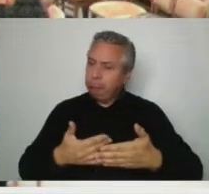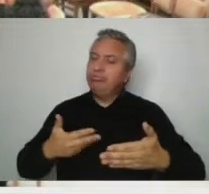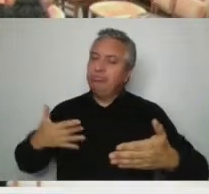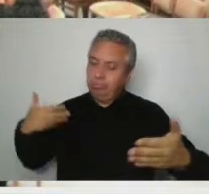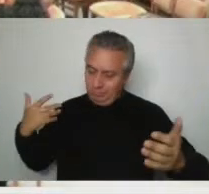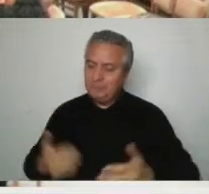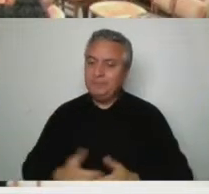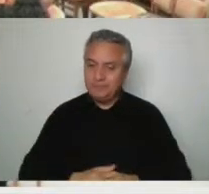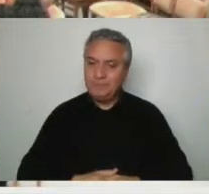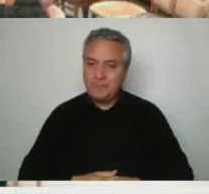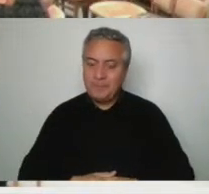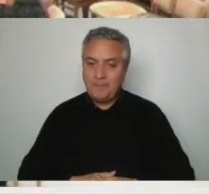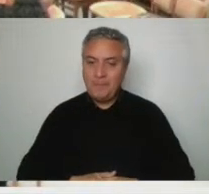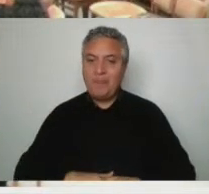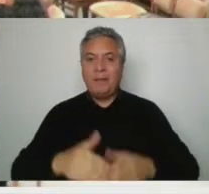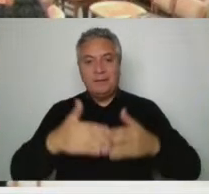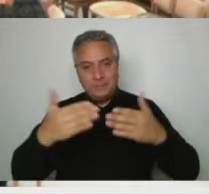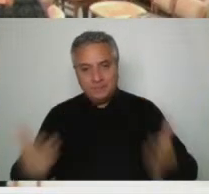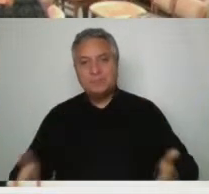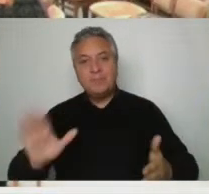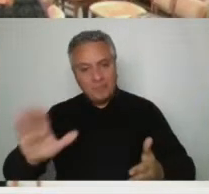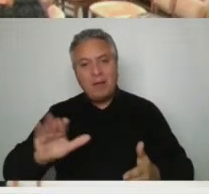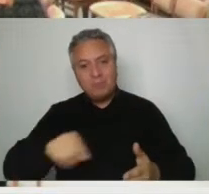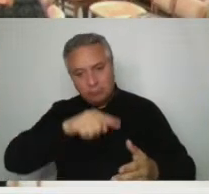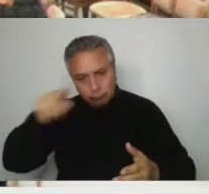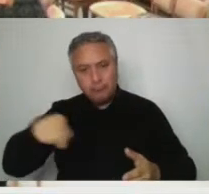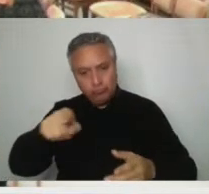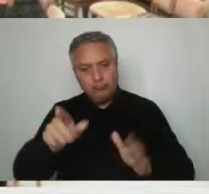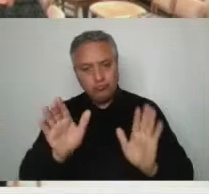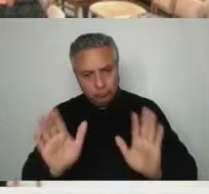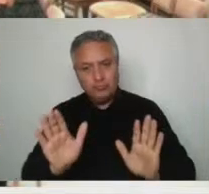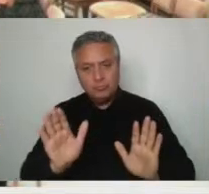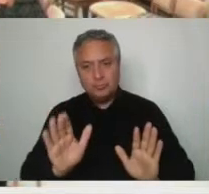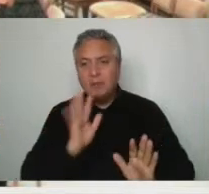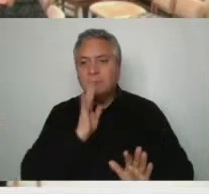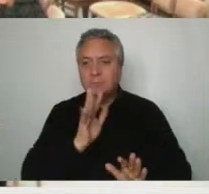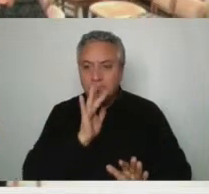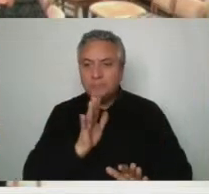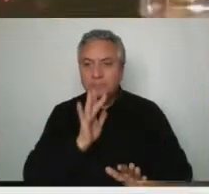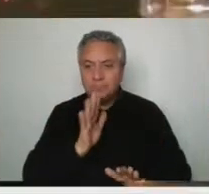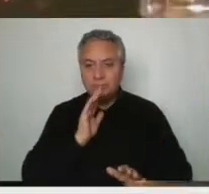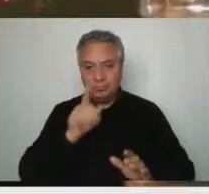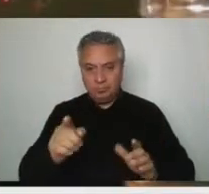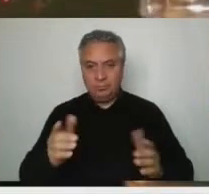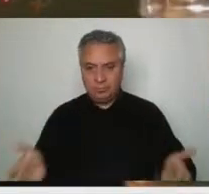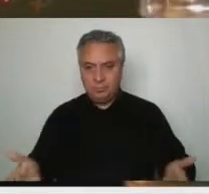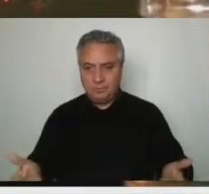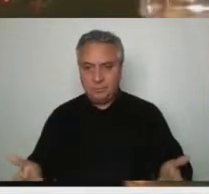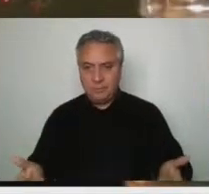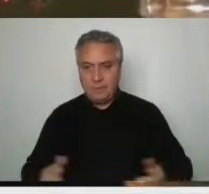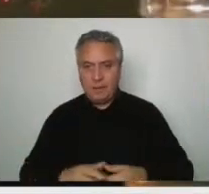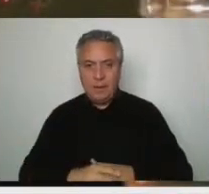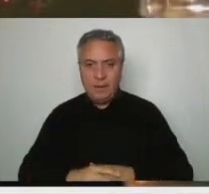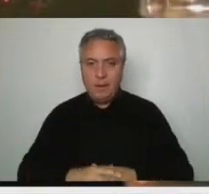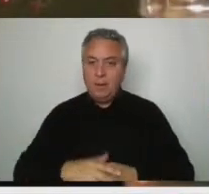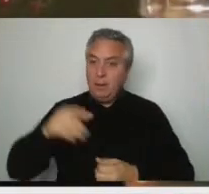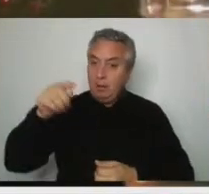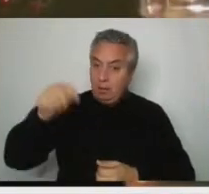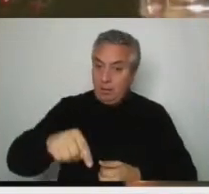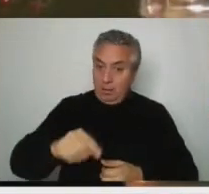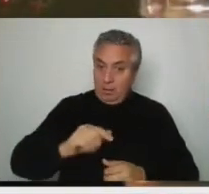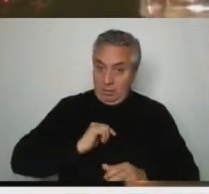Thank you very much, Christian. We'll be holding an additional round so you can discuss in great depth other